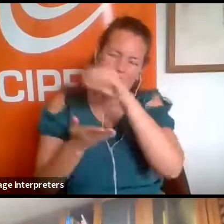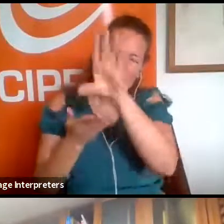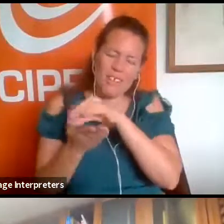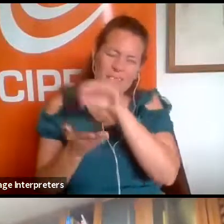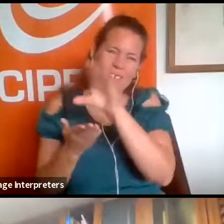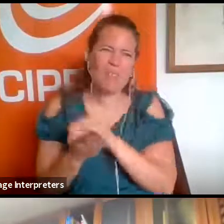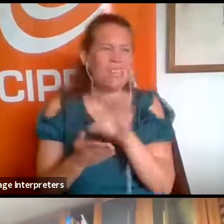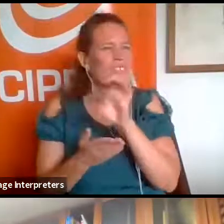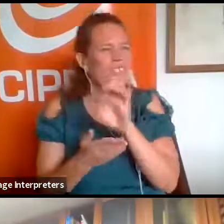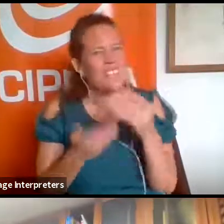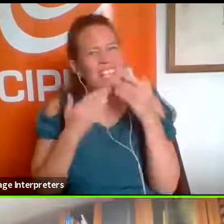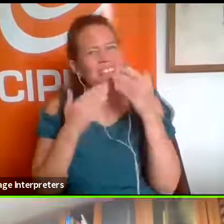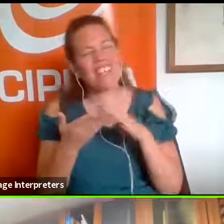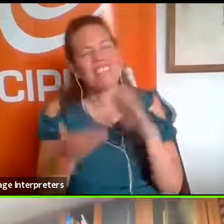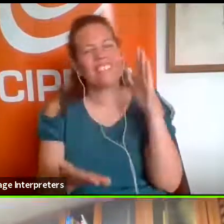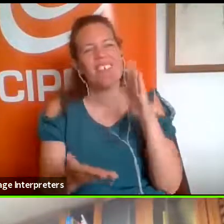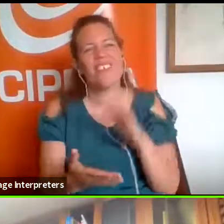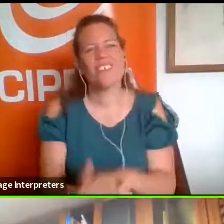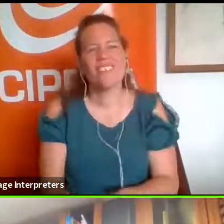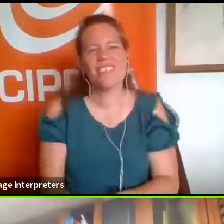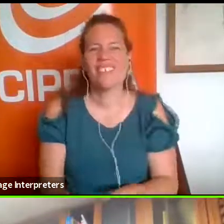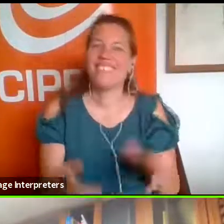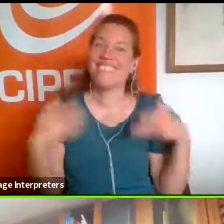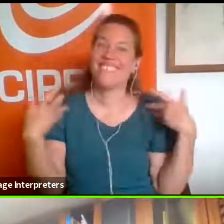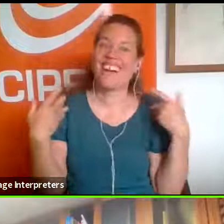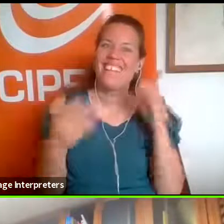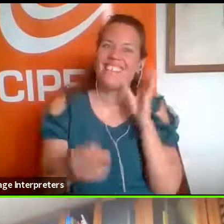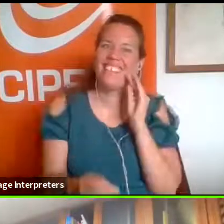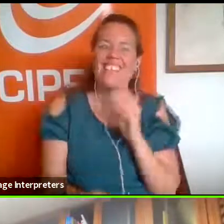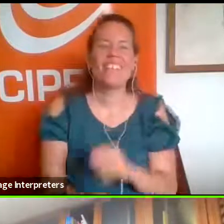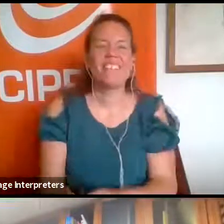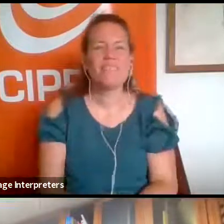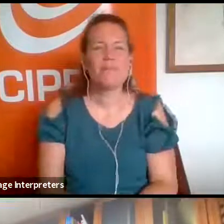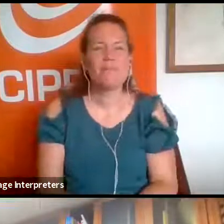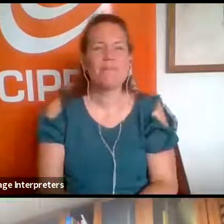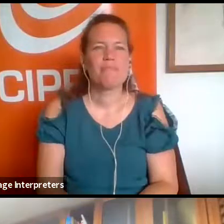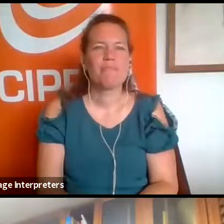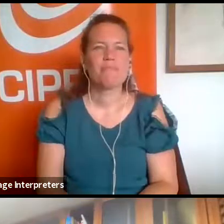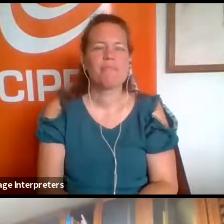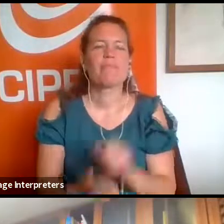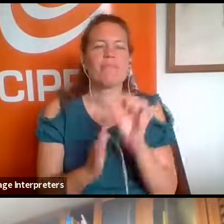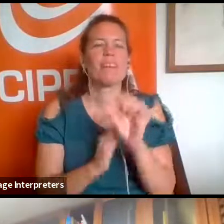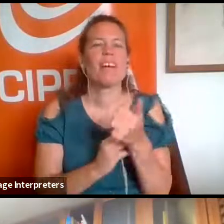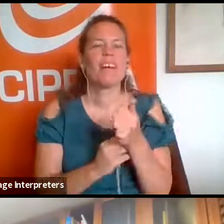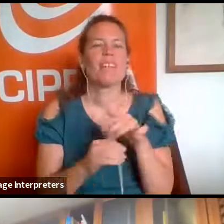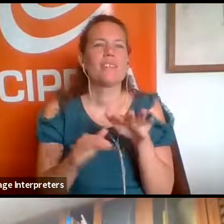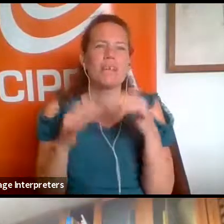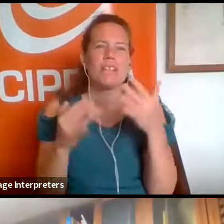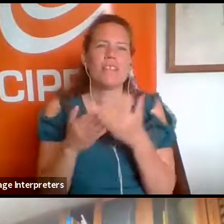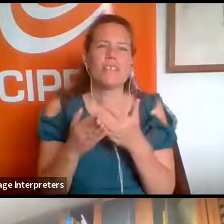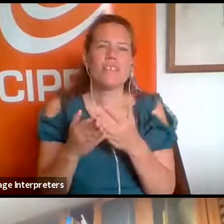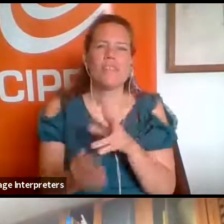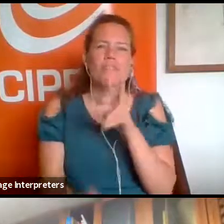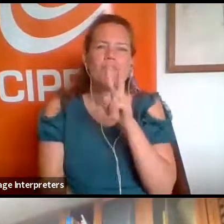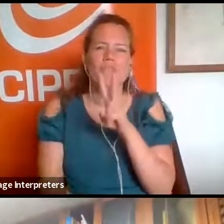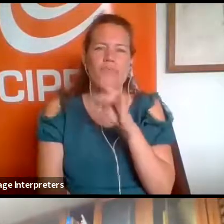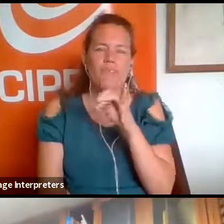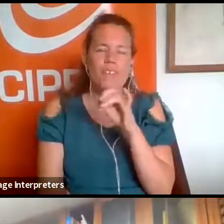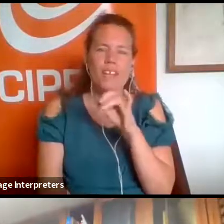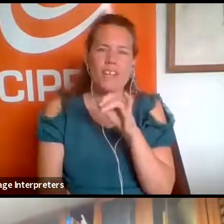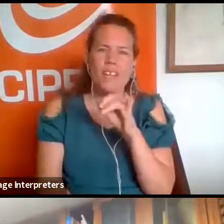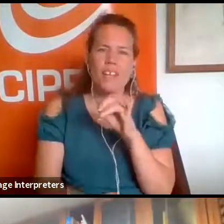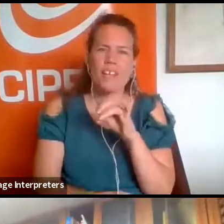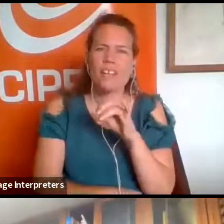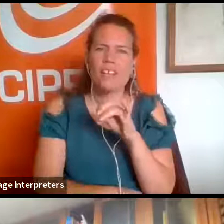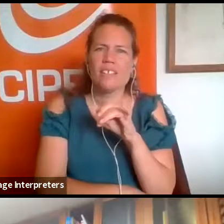Cecilia. I'm so glad to hear that. Yeah, and our other panelists are Bulanda and Ekai. Do you want to